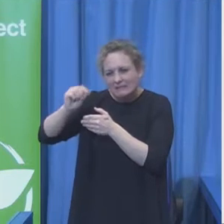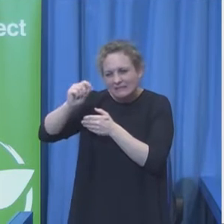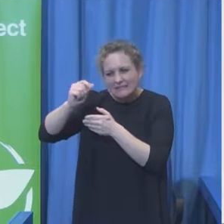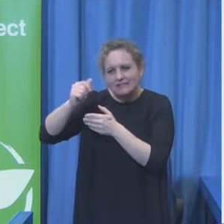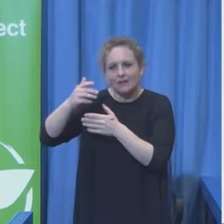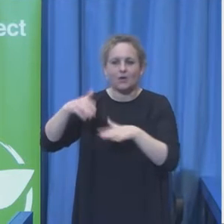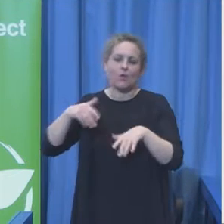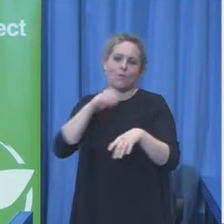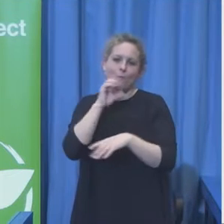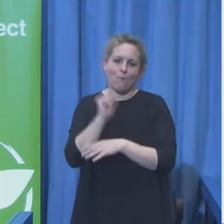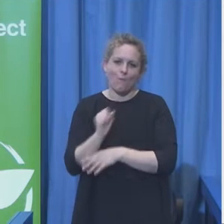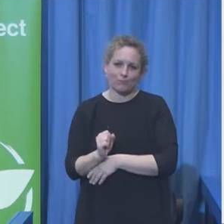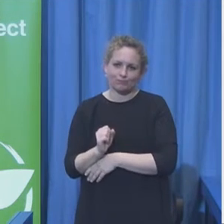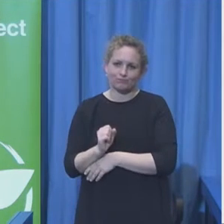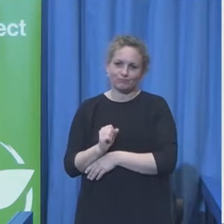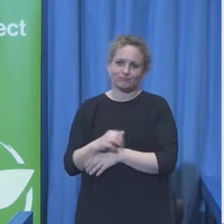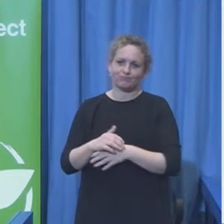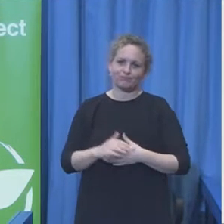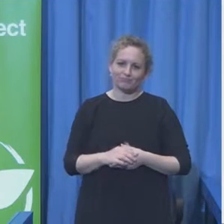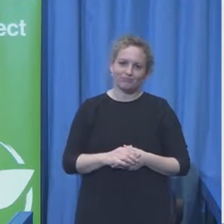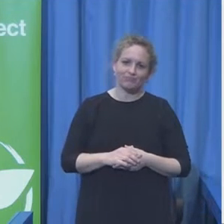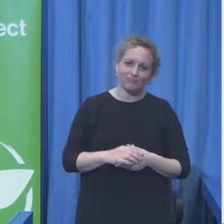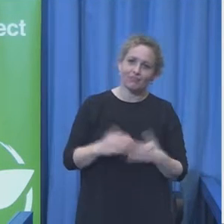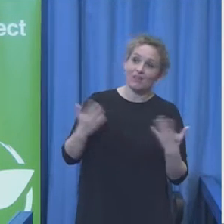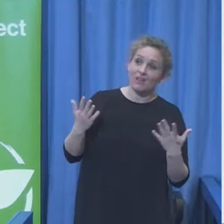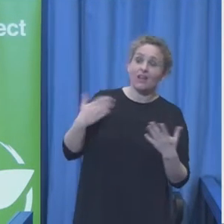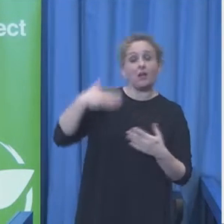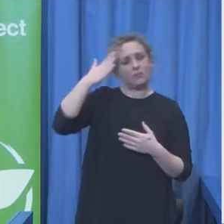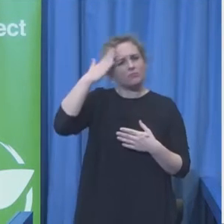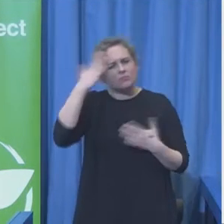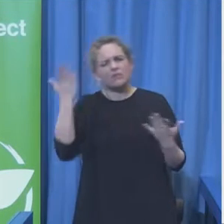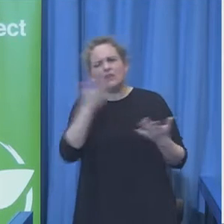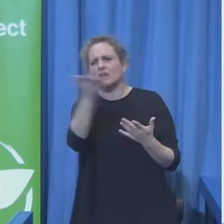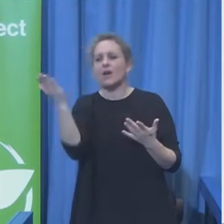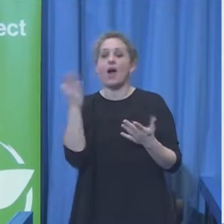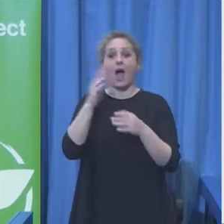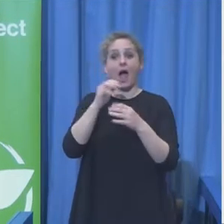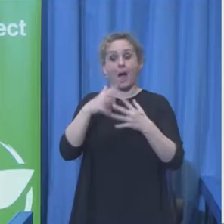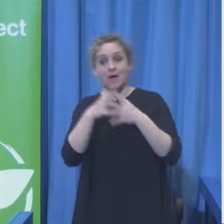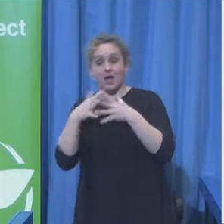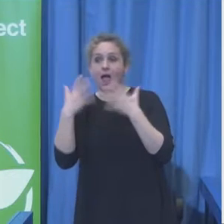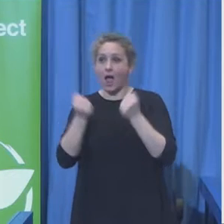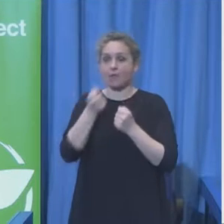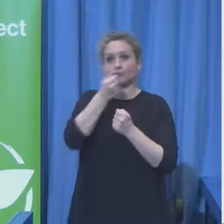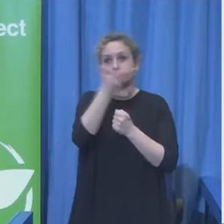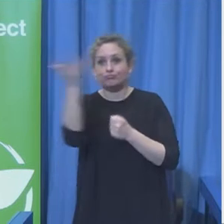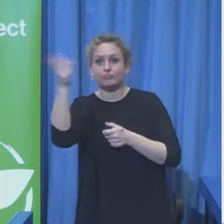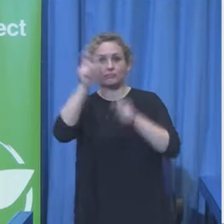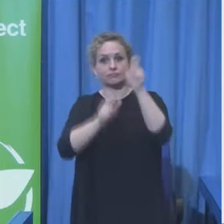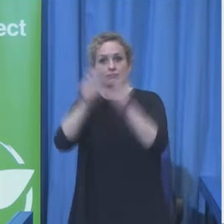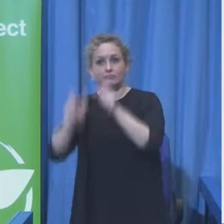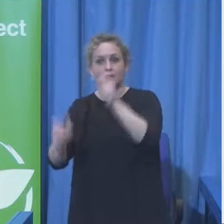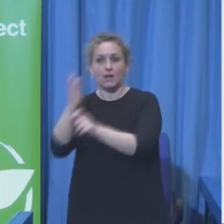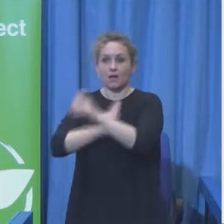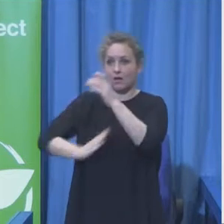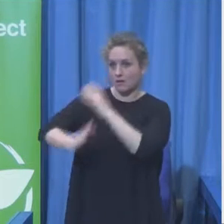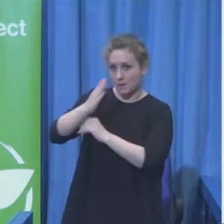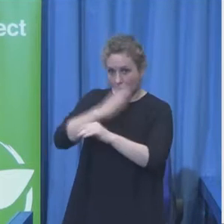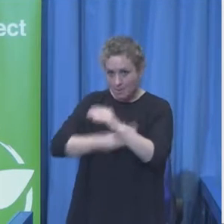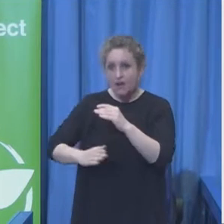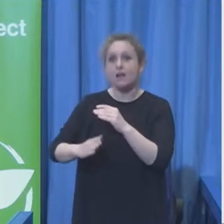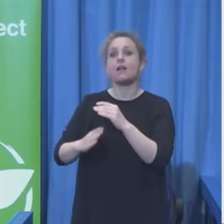in the U.S., outlining the employment rights of an individual. But it's not a stagnant piece of legislation. We actually have